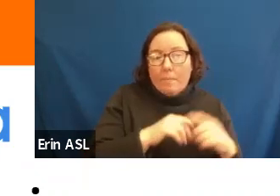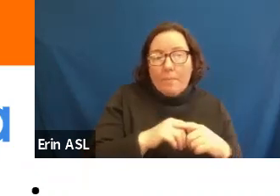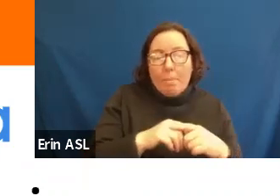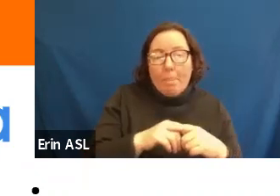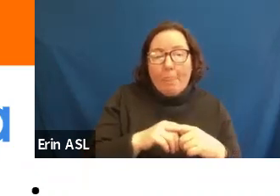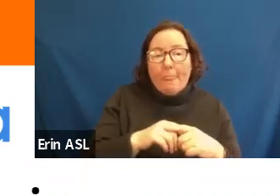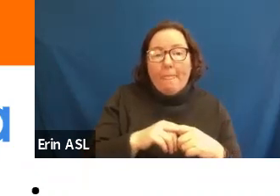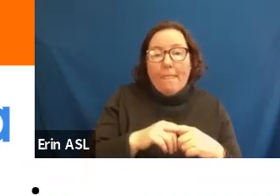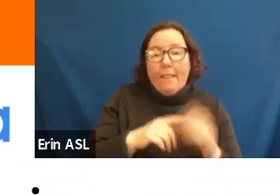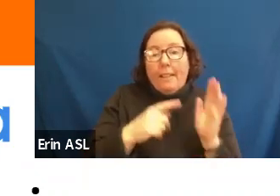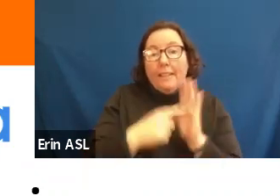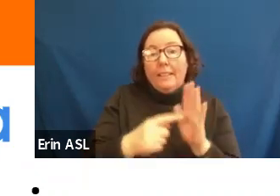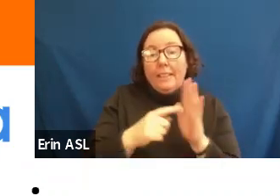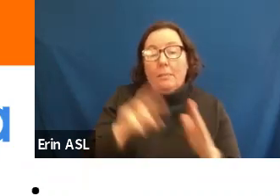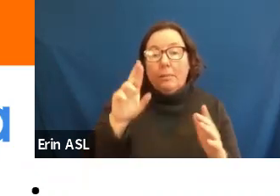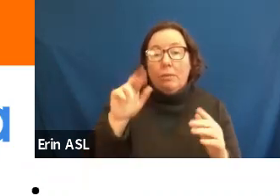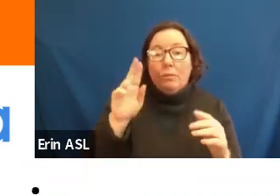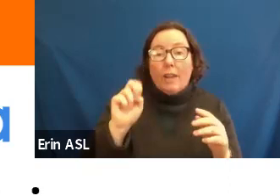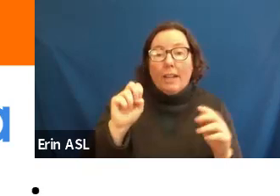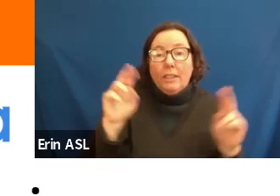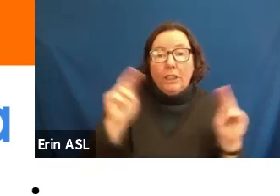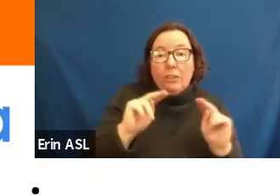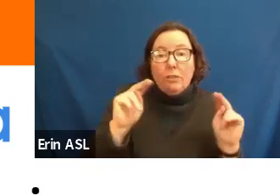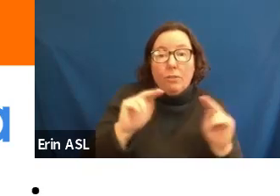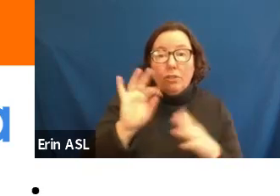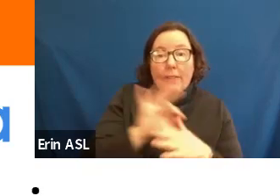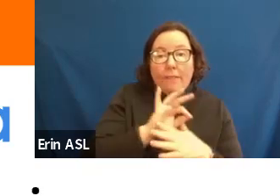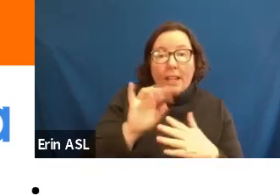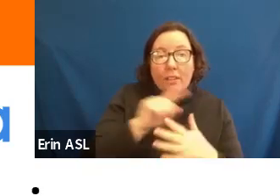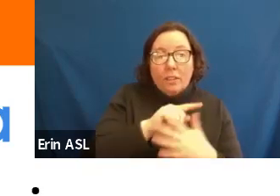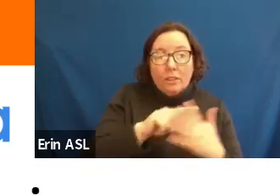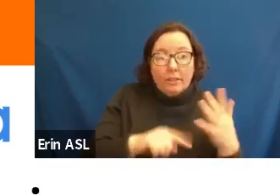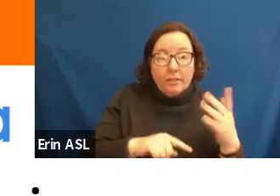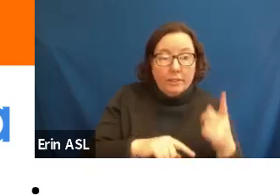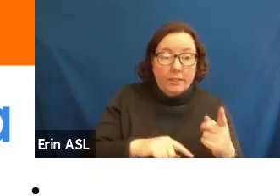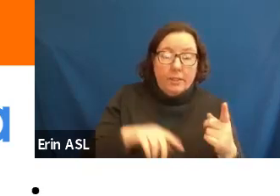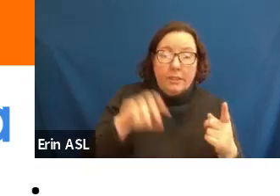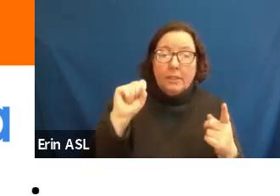of race-neutral factors could include